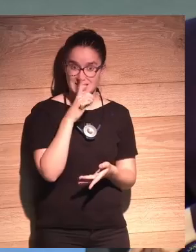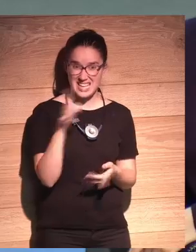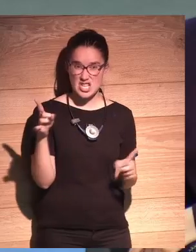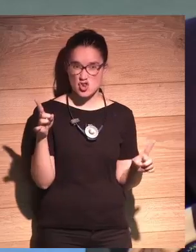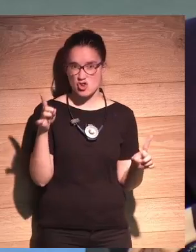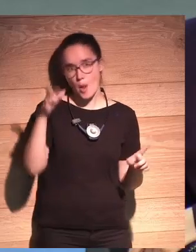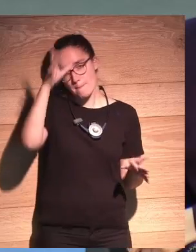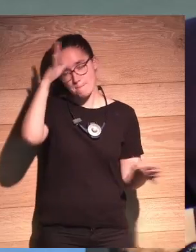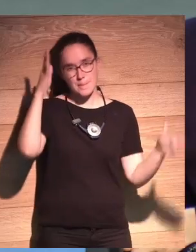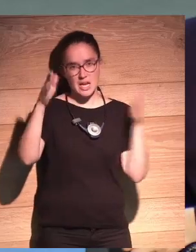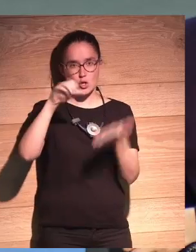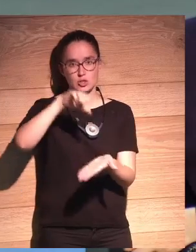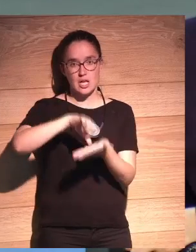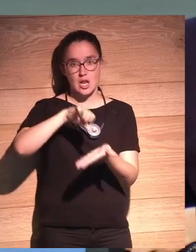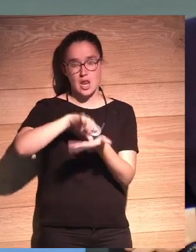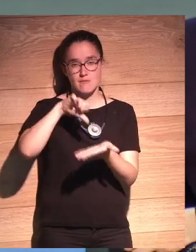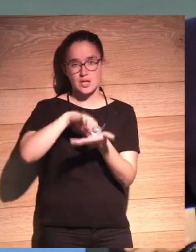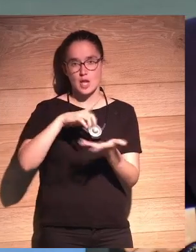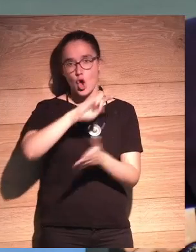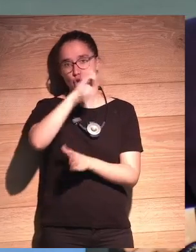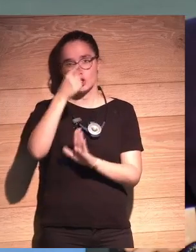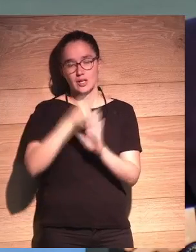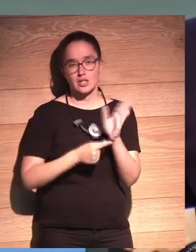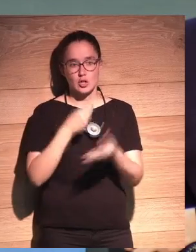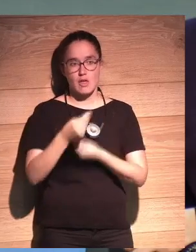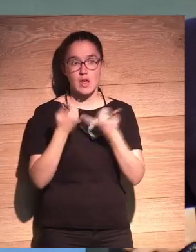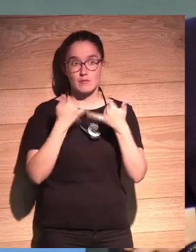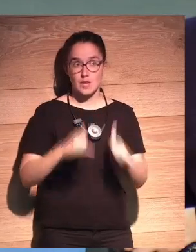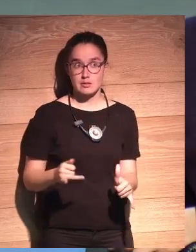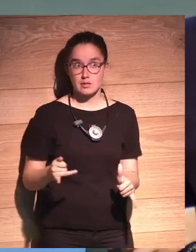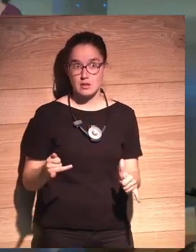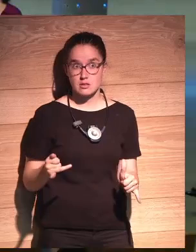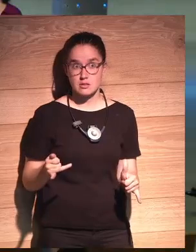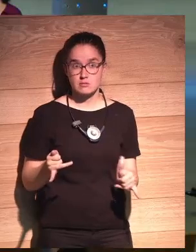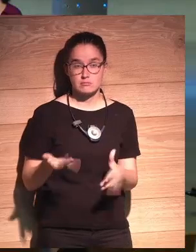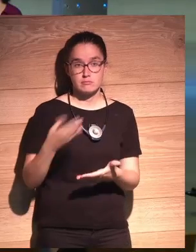And during the festivities of the city, Veranos de la Villa has also